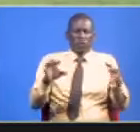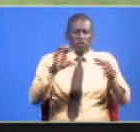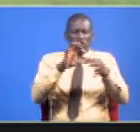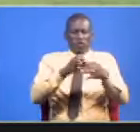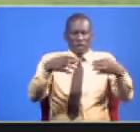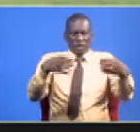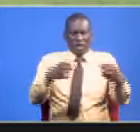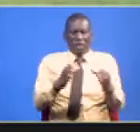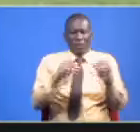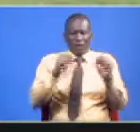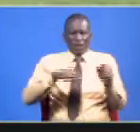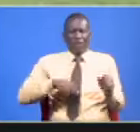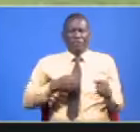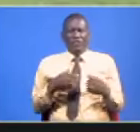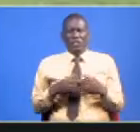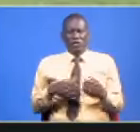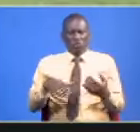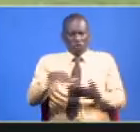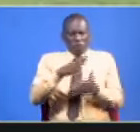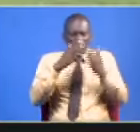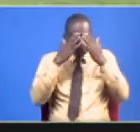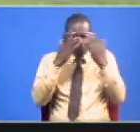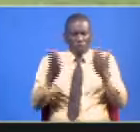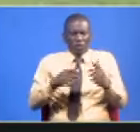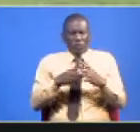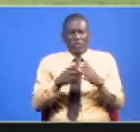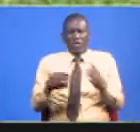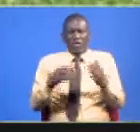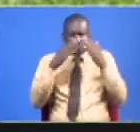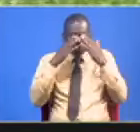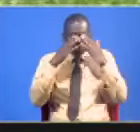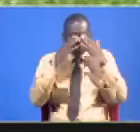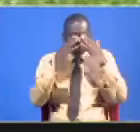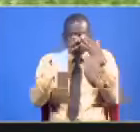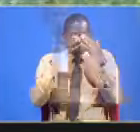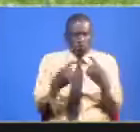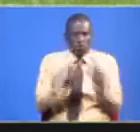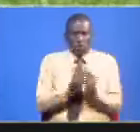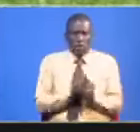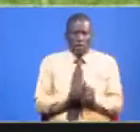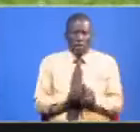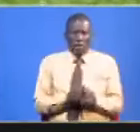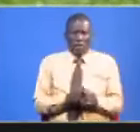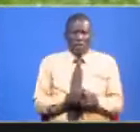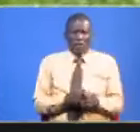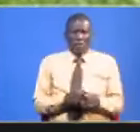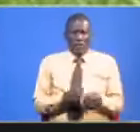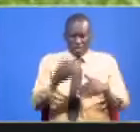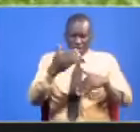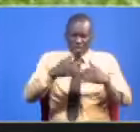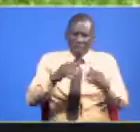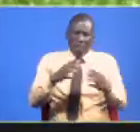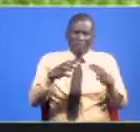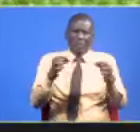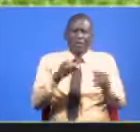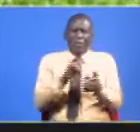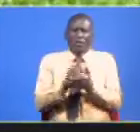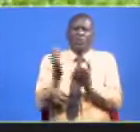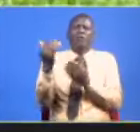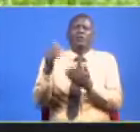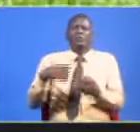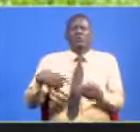they may feel lost. They don't know where to start. They don't know who to talk to. The near misses is that we are expecting to win